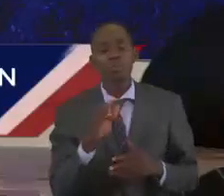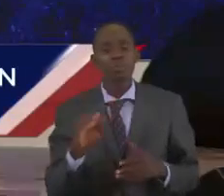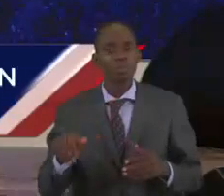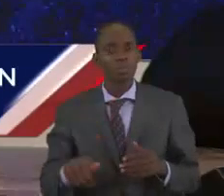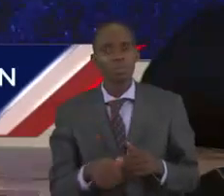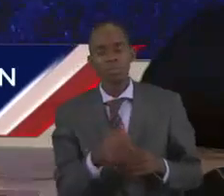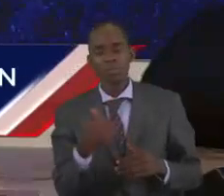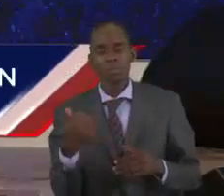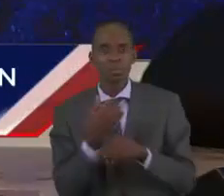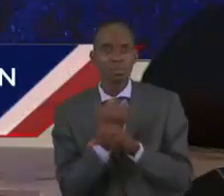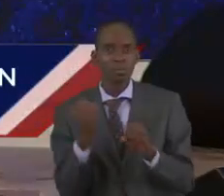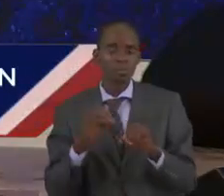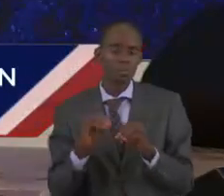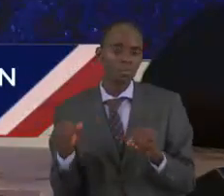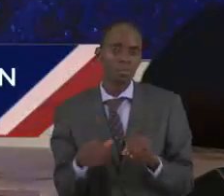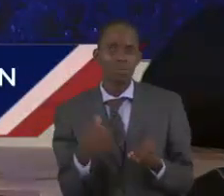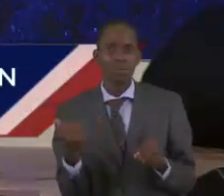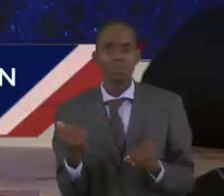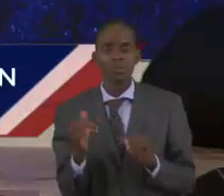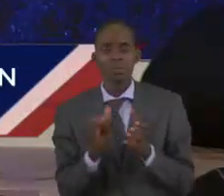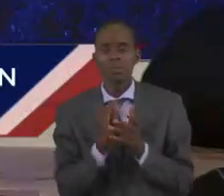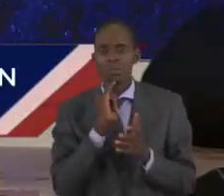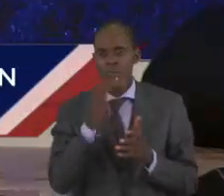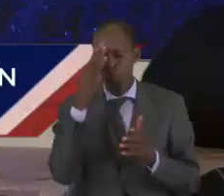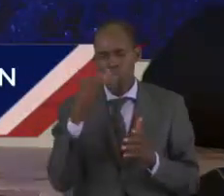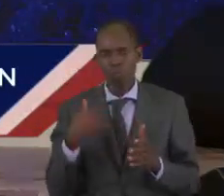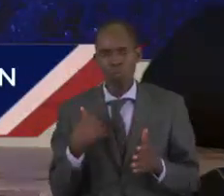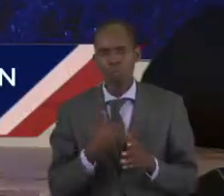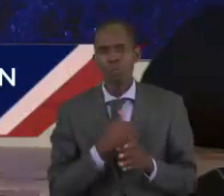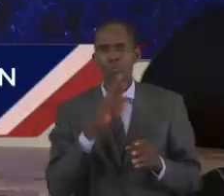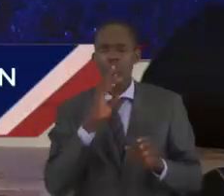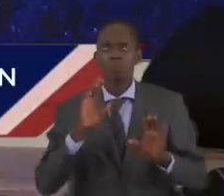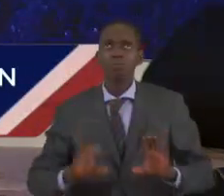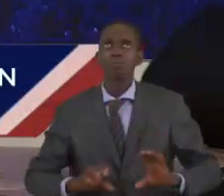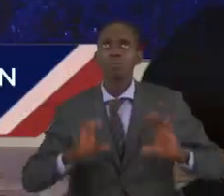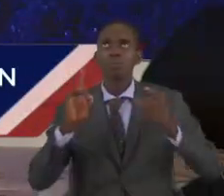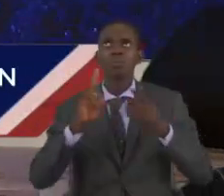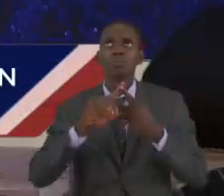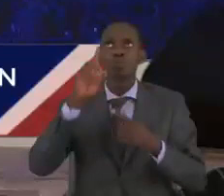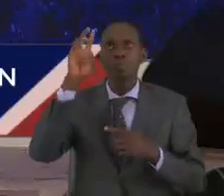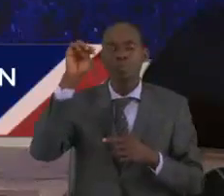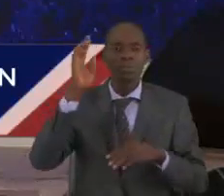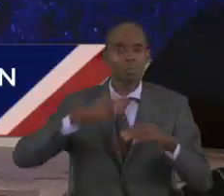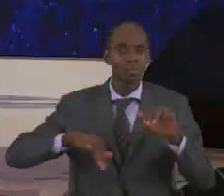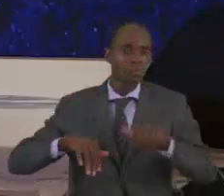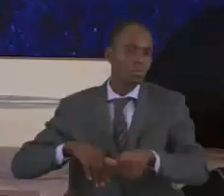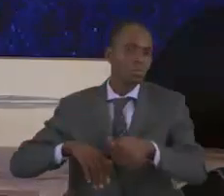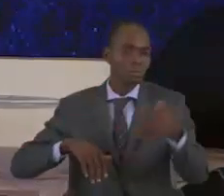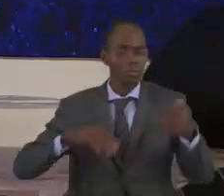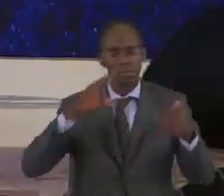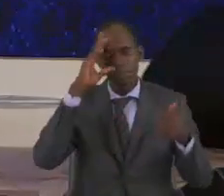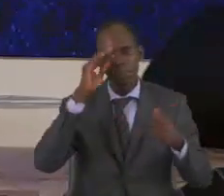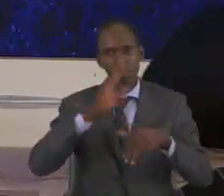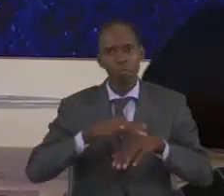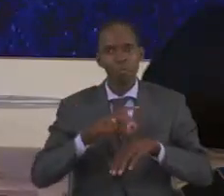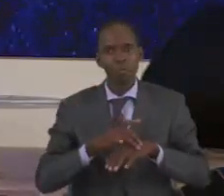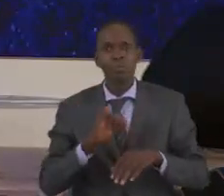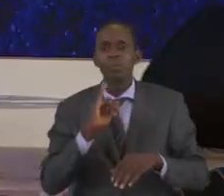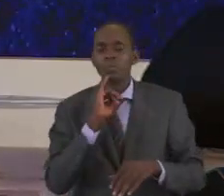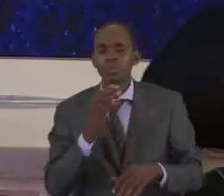other. That's why we're devoted to him rather than to any man on earth. Neither is